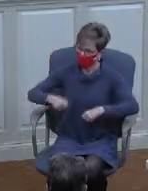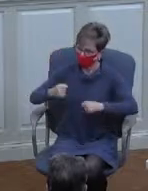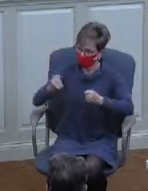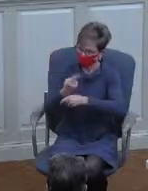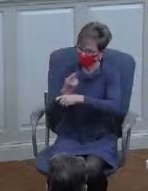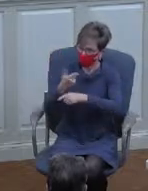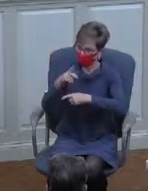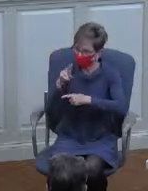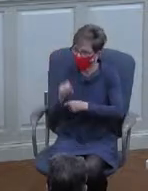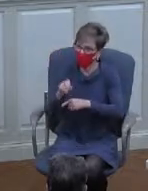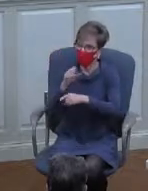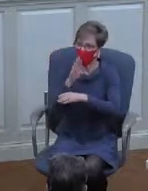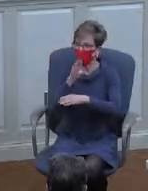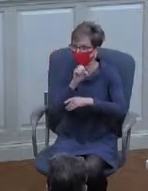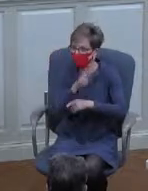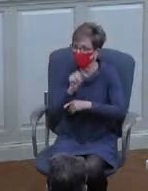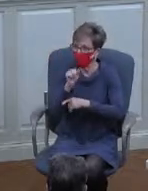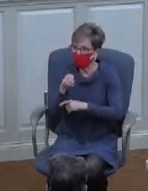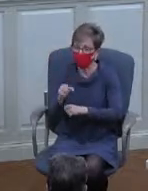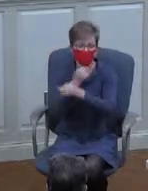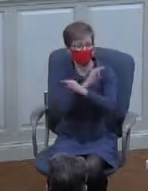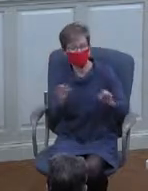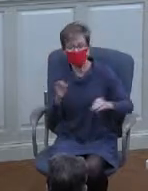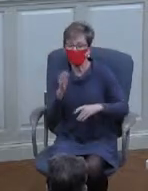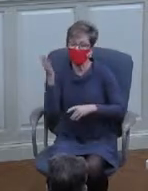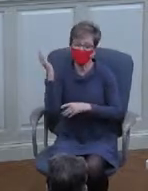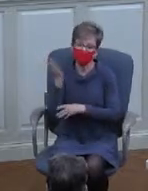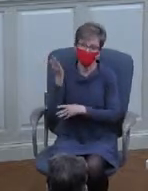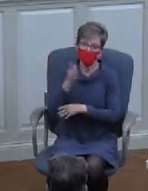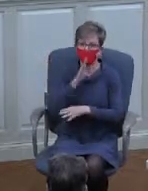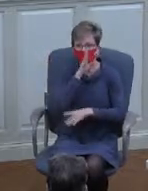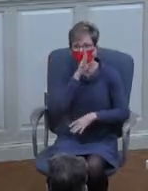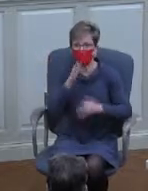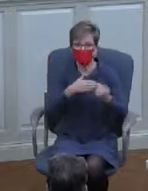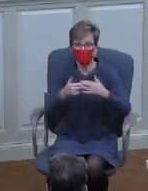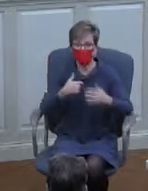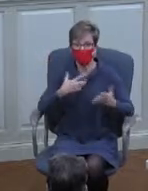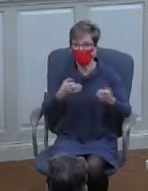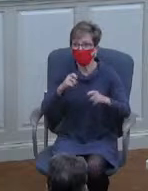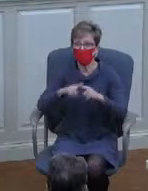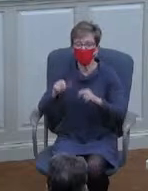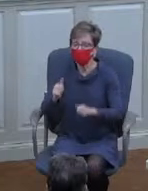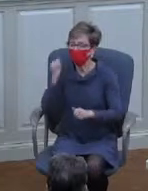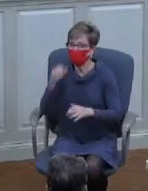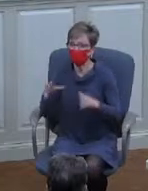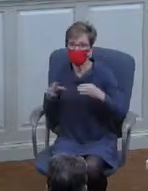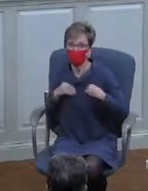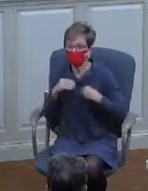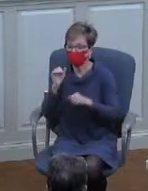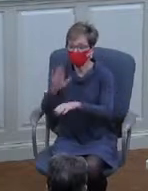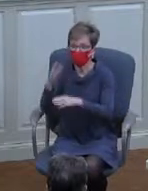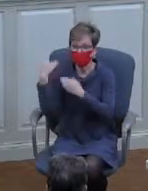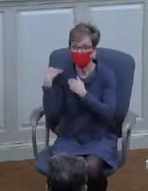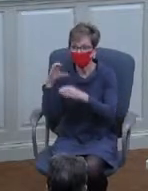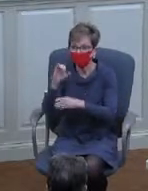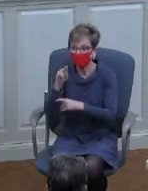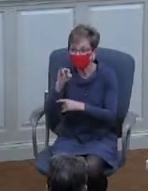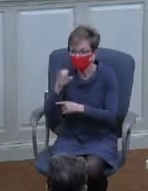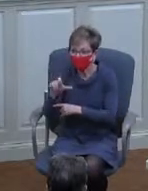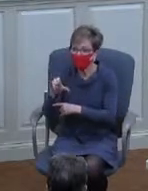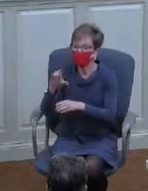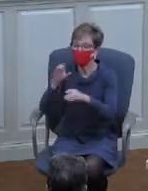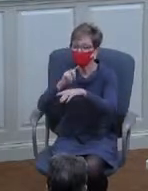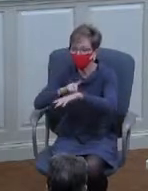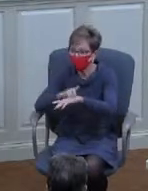speech, but casual about our civic duties in voting, keeping informed, weighing the worth of ideas based